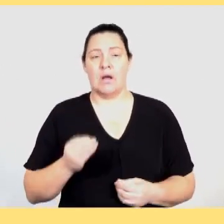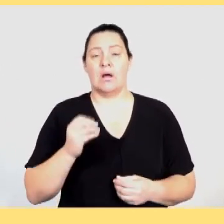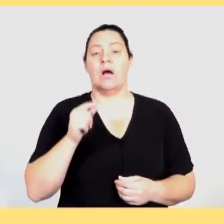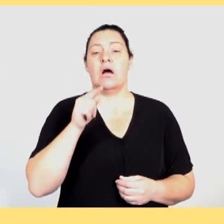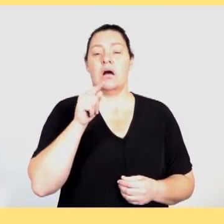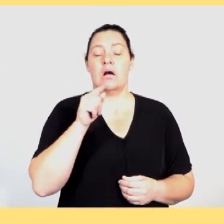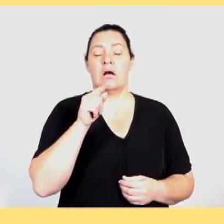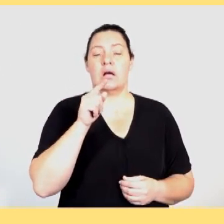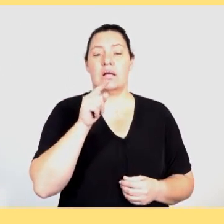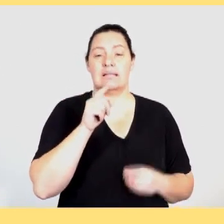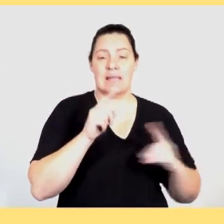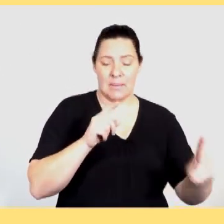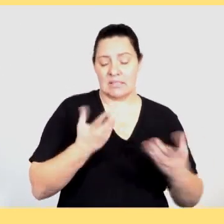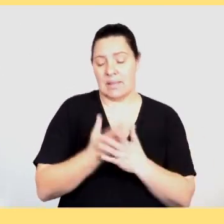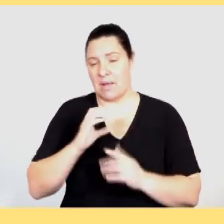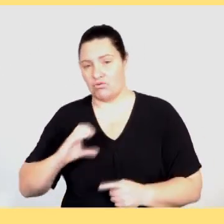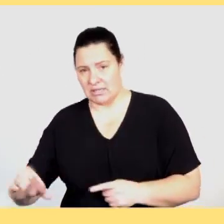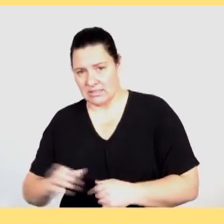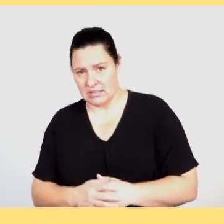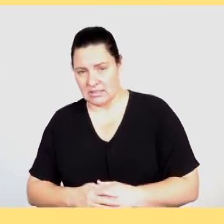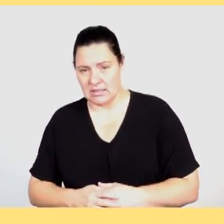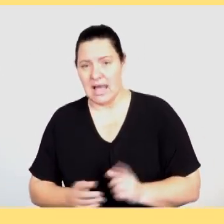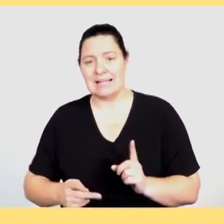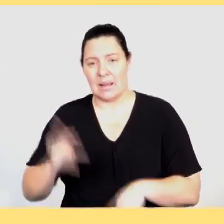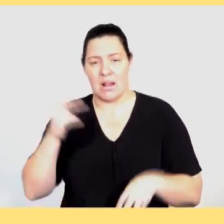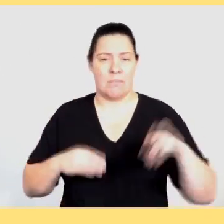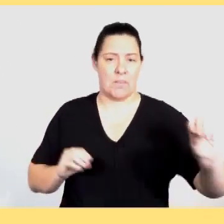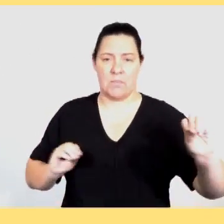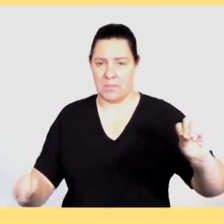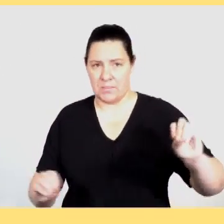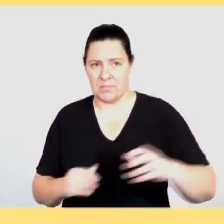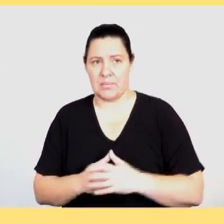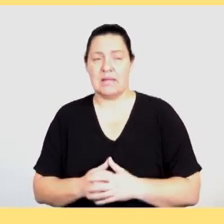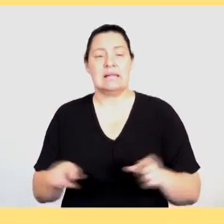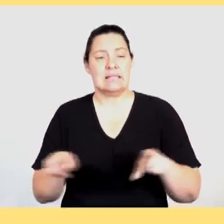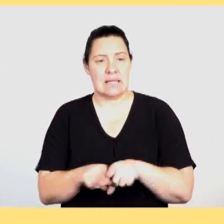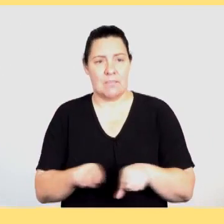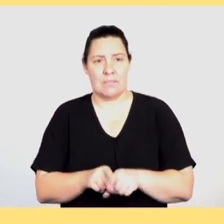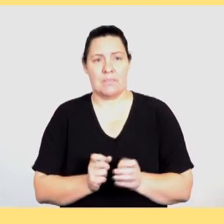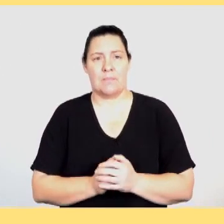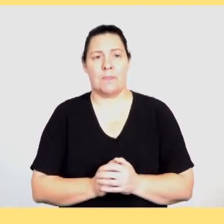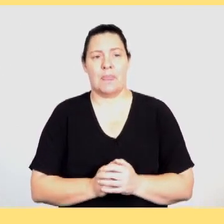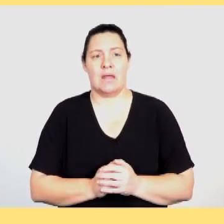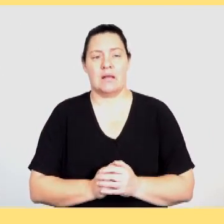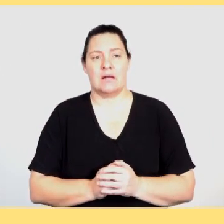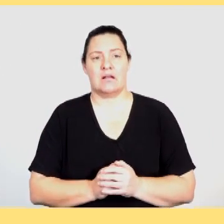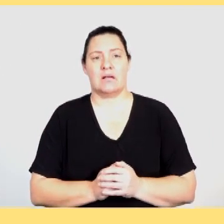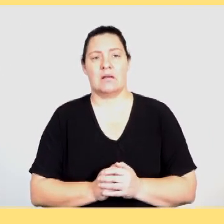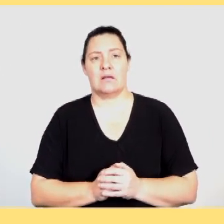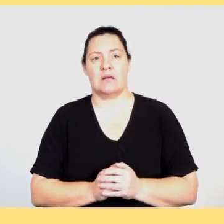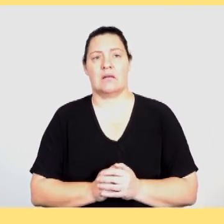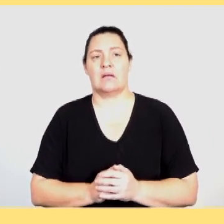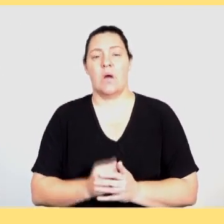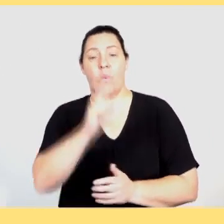a debit as well as a credit, double entry. And then the next one